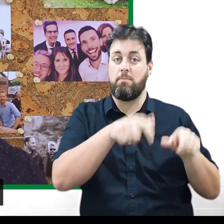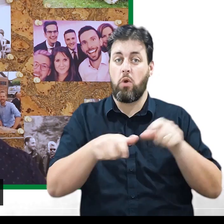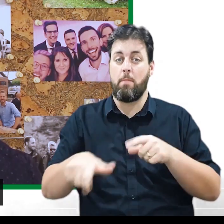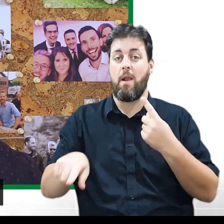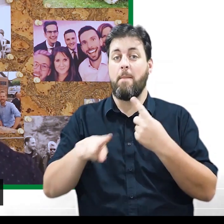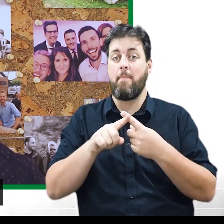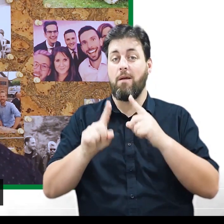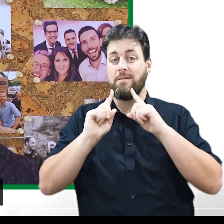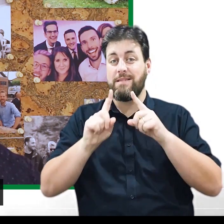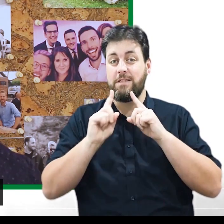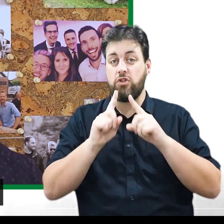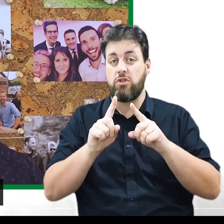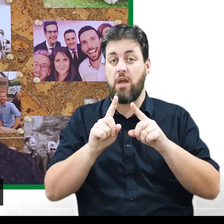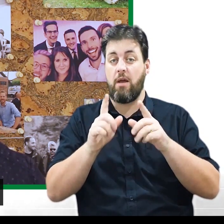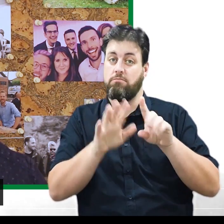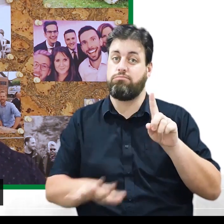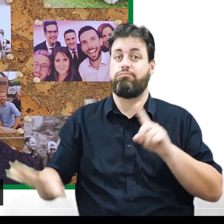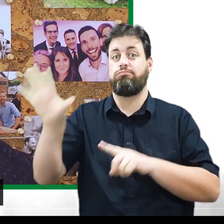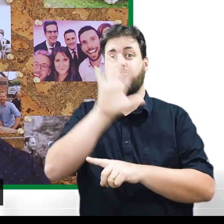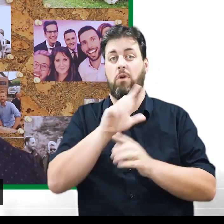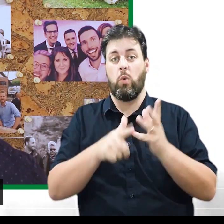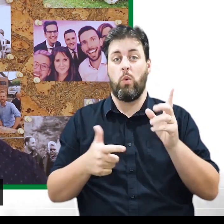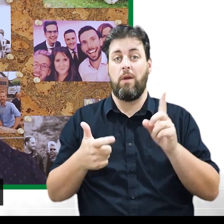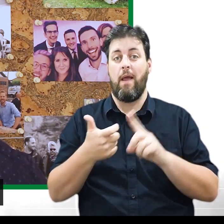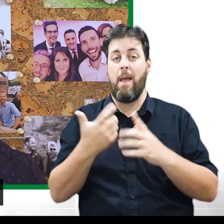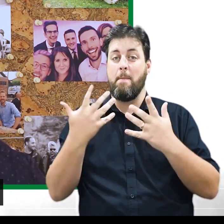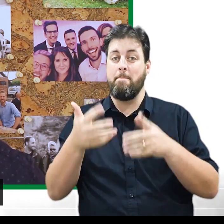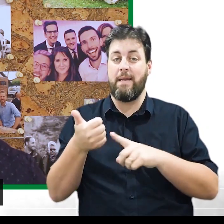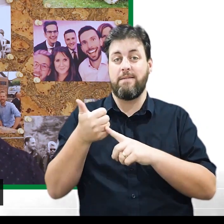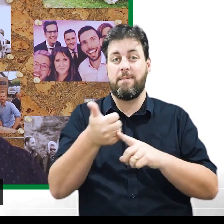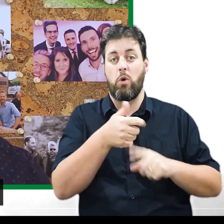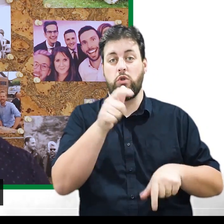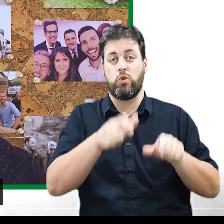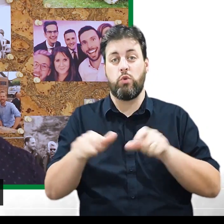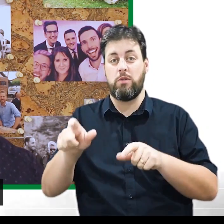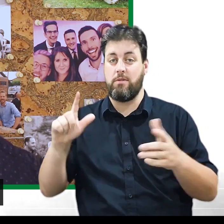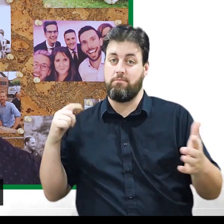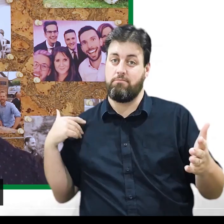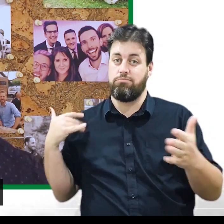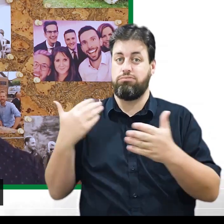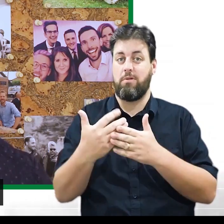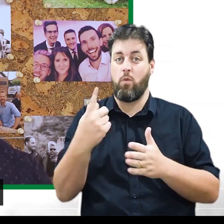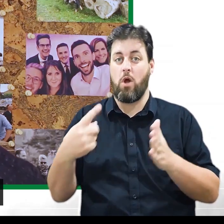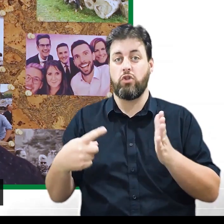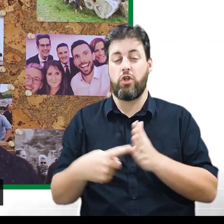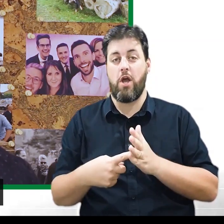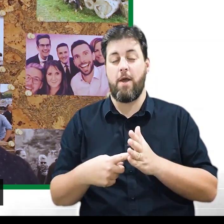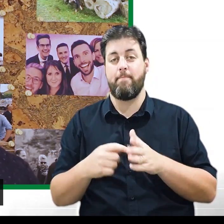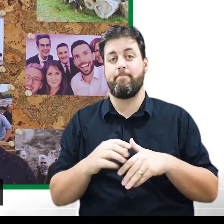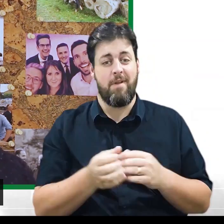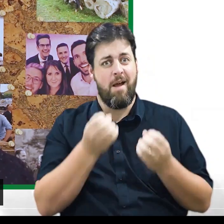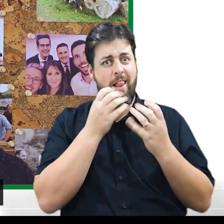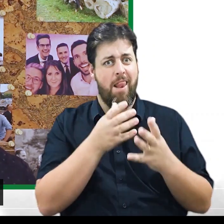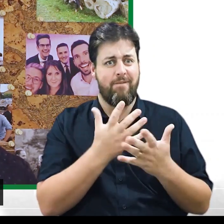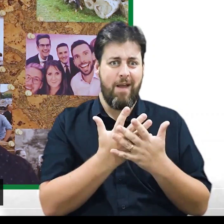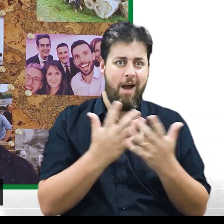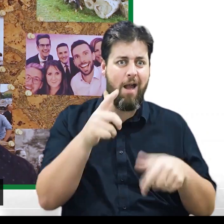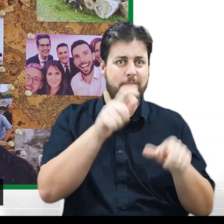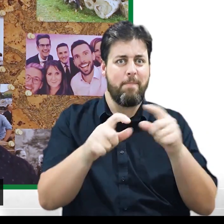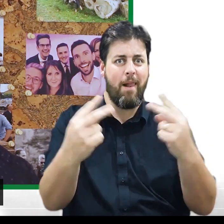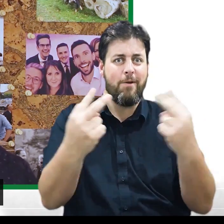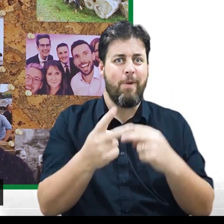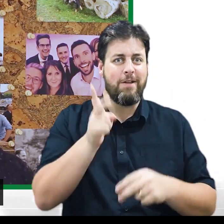and hard-working teachers right across the country who have been supporting them over the past term. It is great to see so